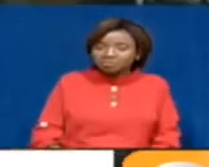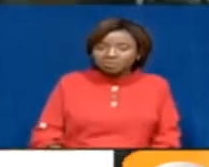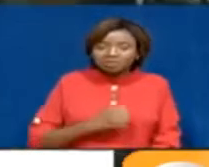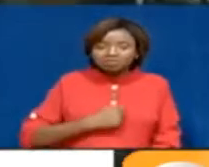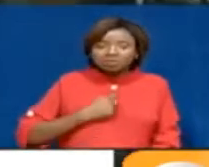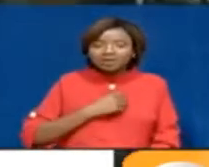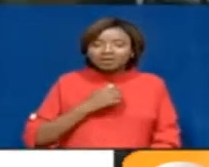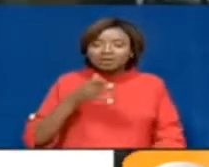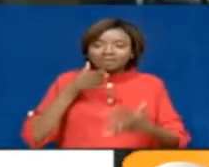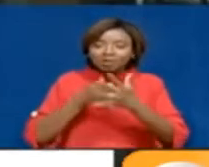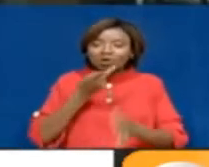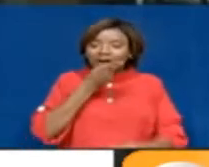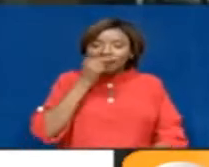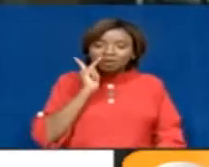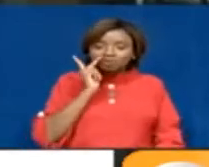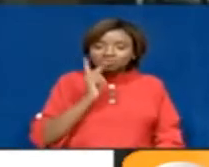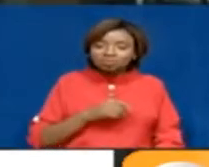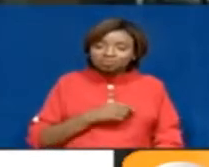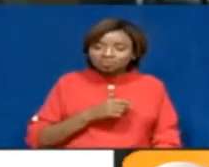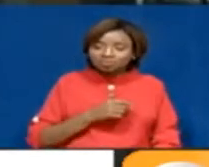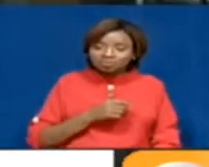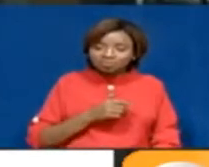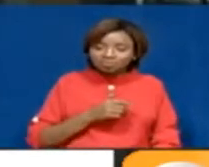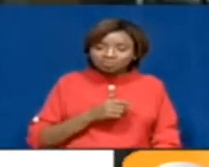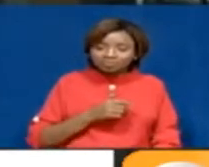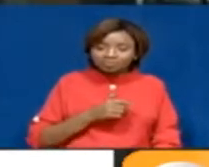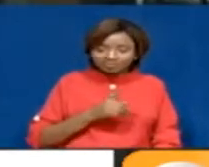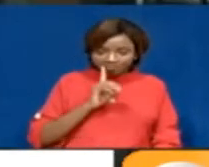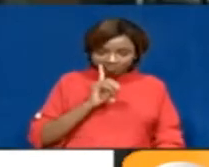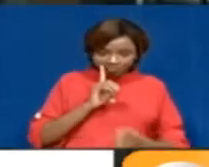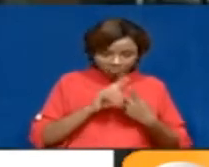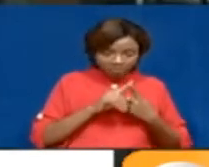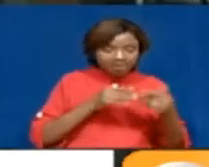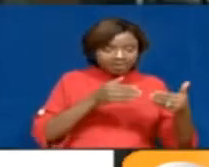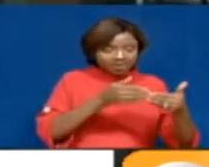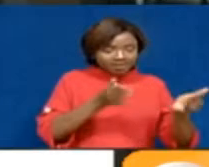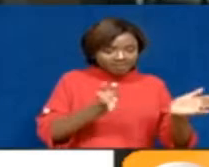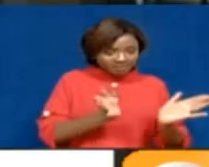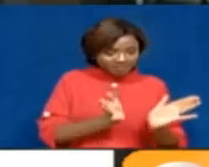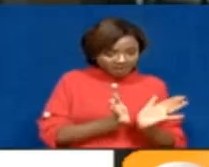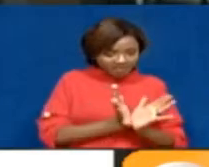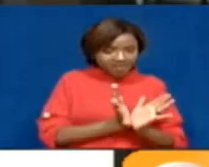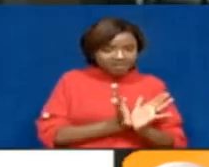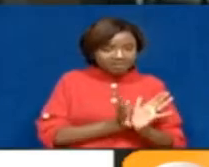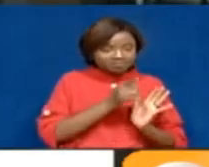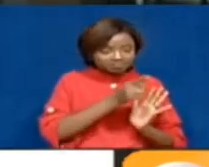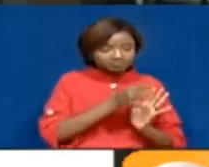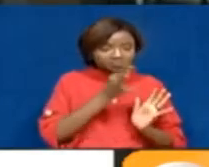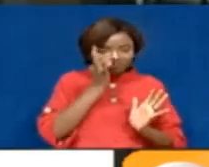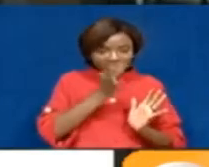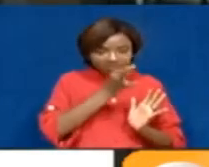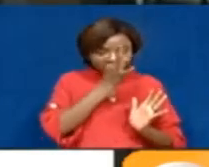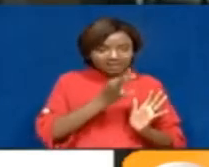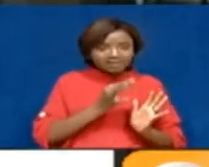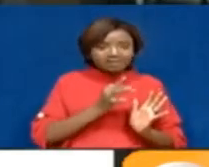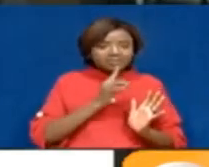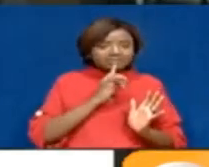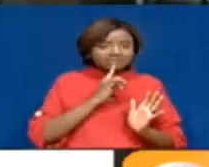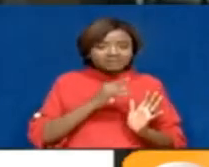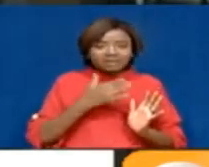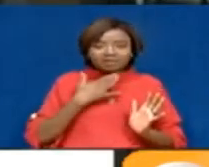I think one is to say that the family of the late president had expressly said they didn't want